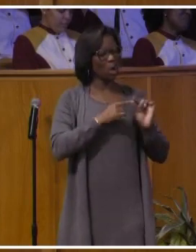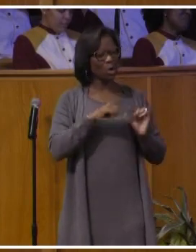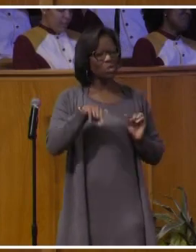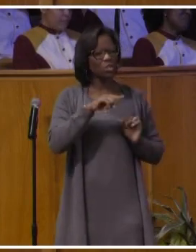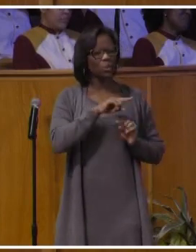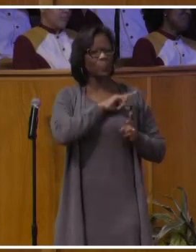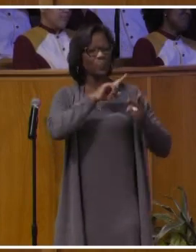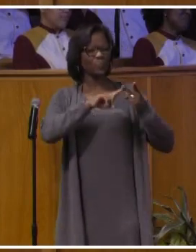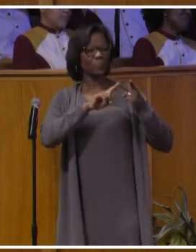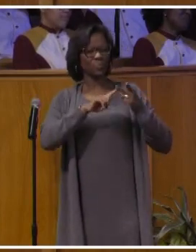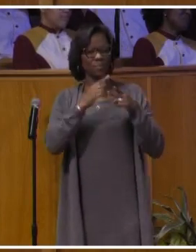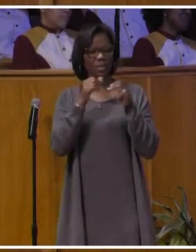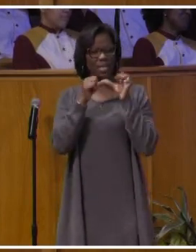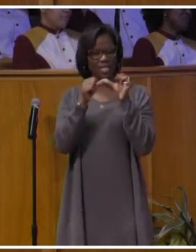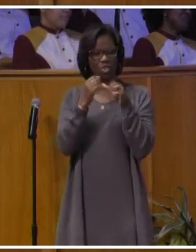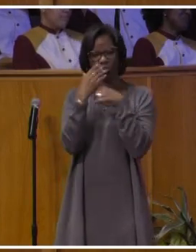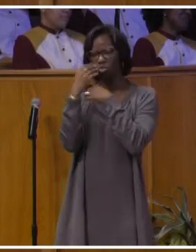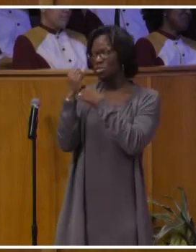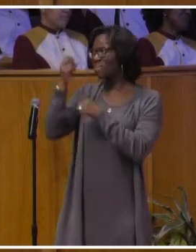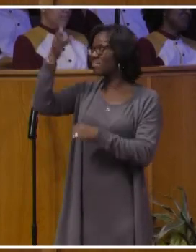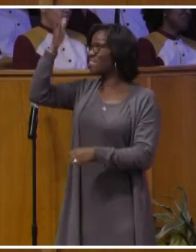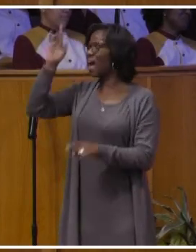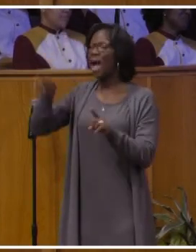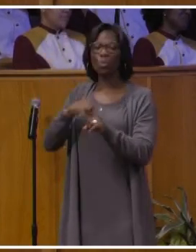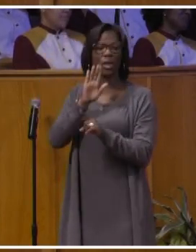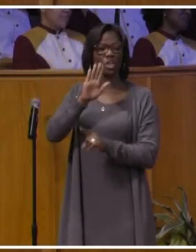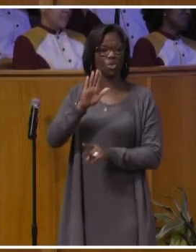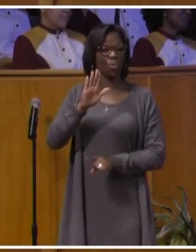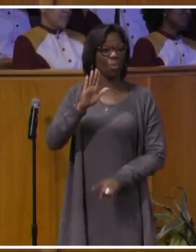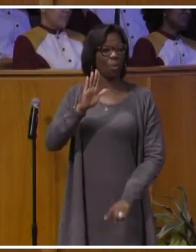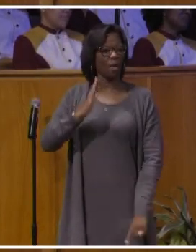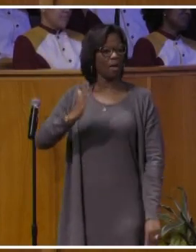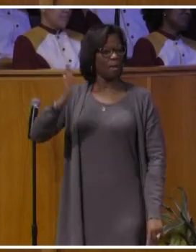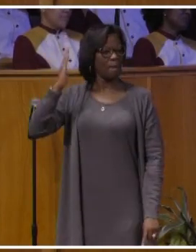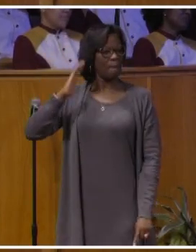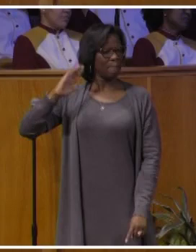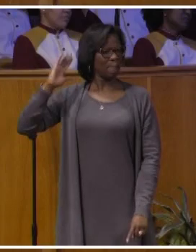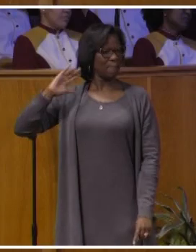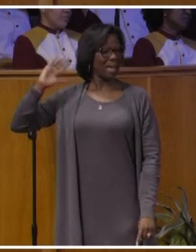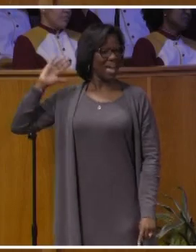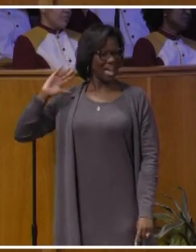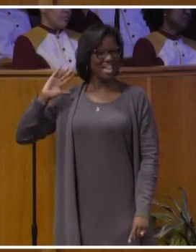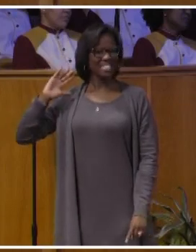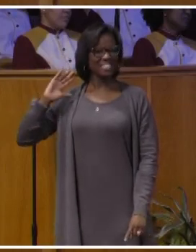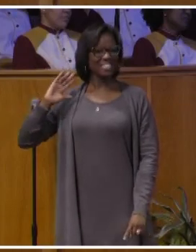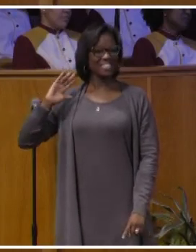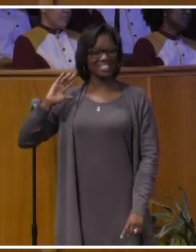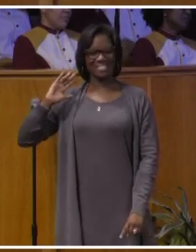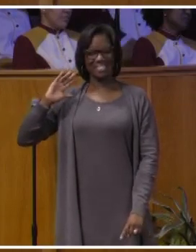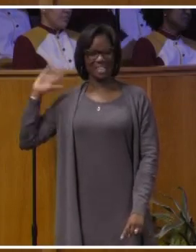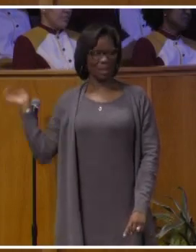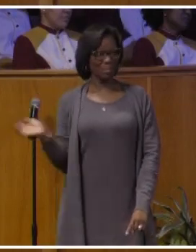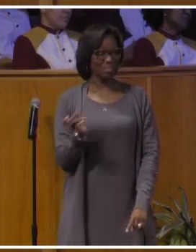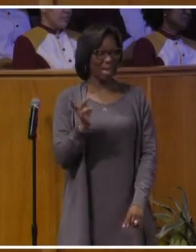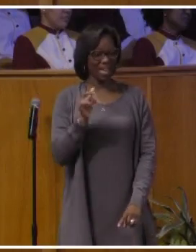you've got to trust God when your past haunts and hinders you.